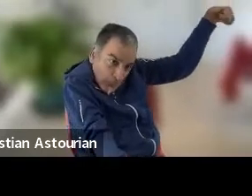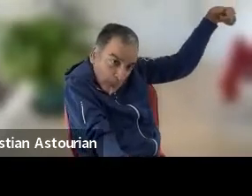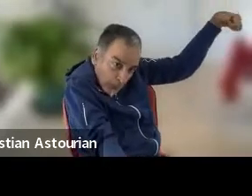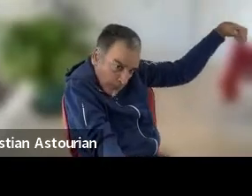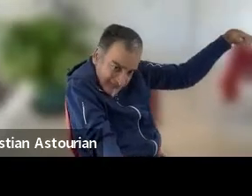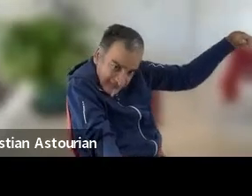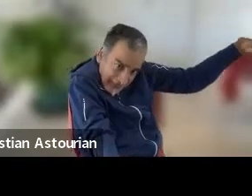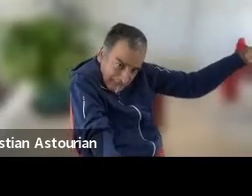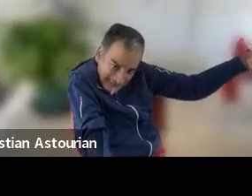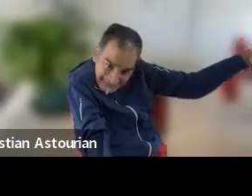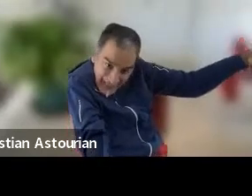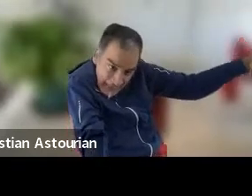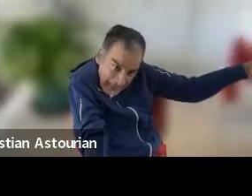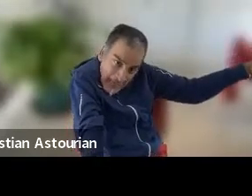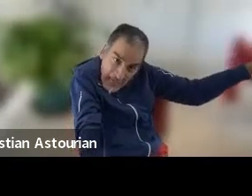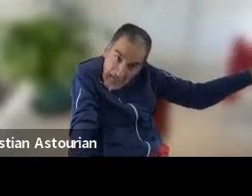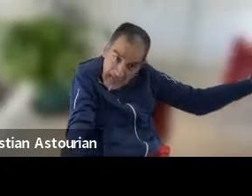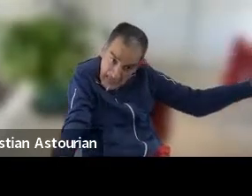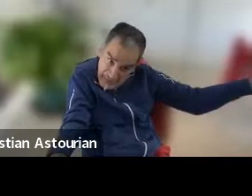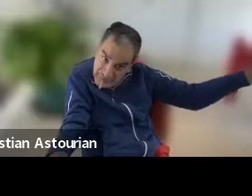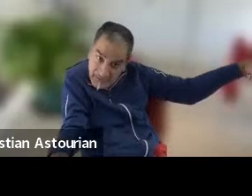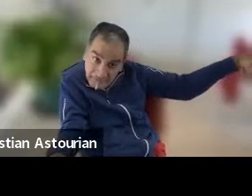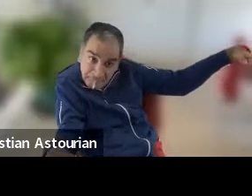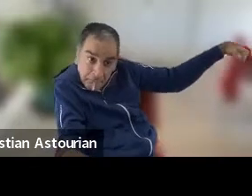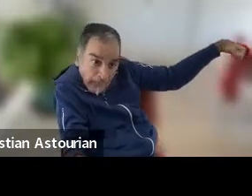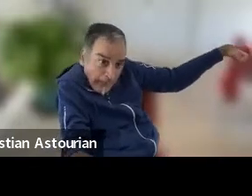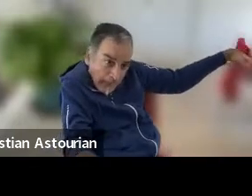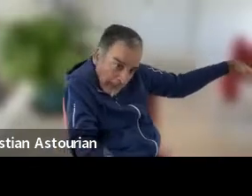associated with mental health.